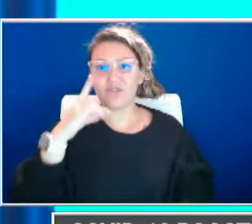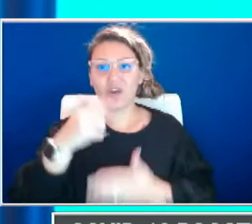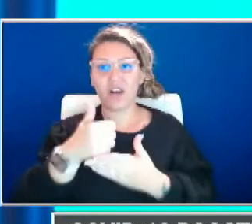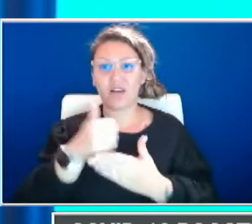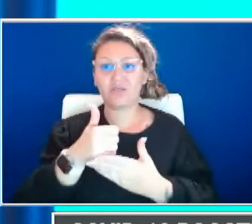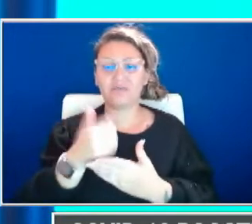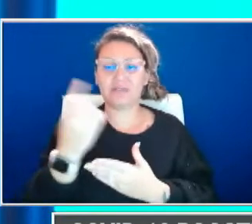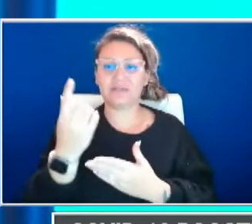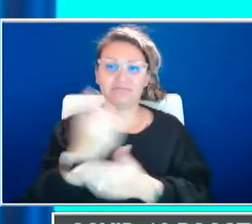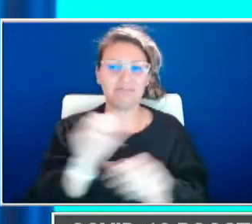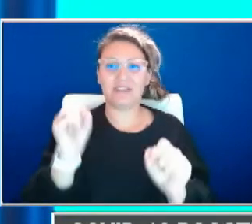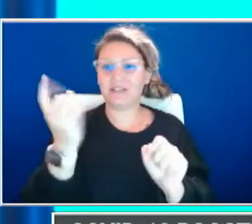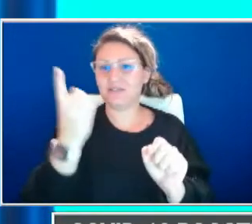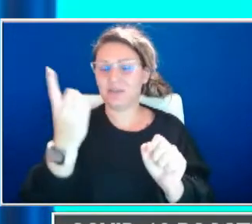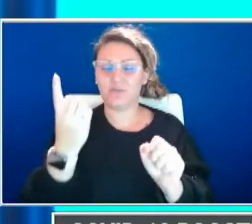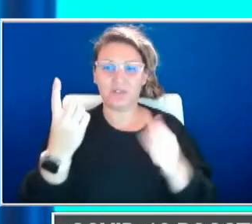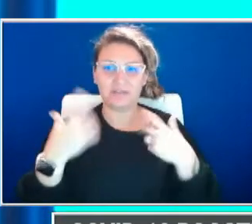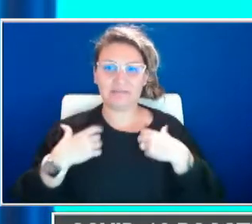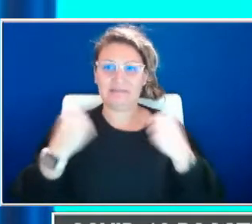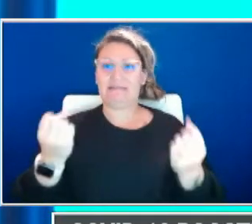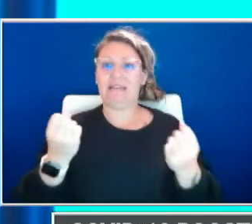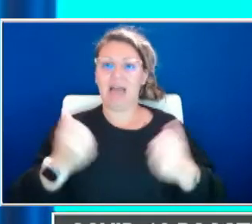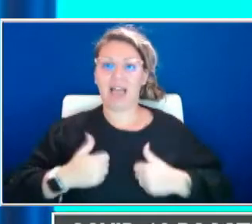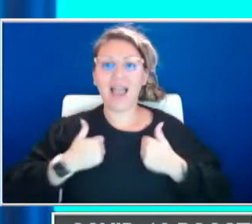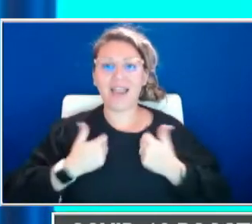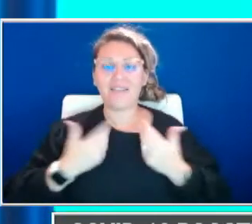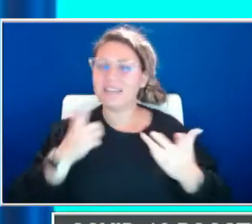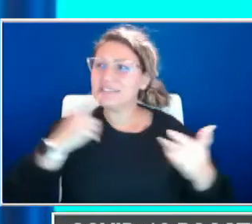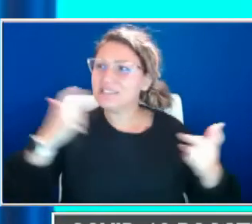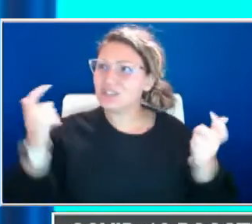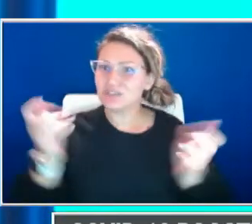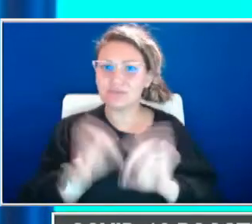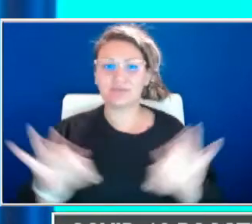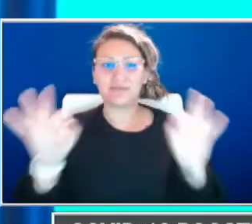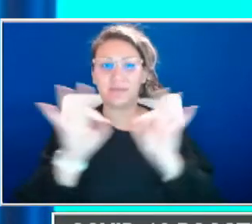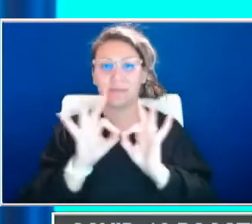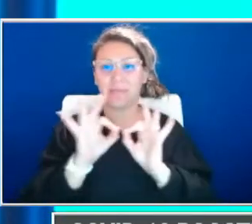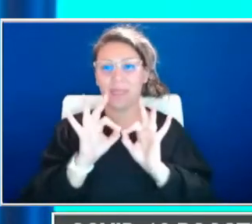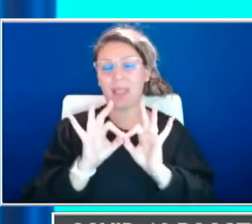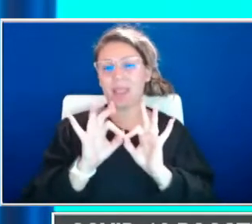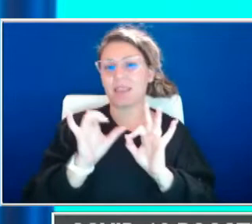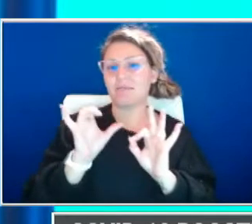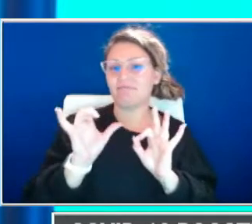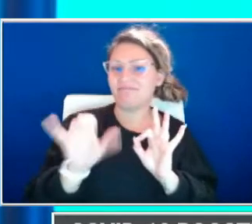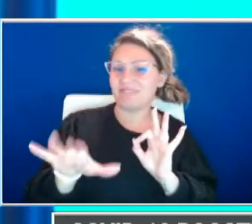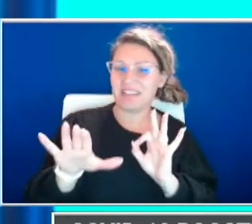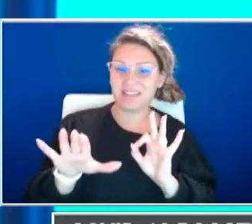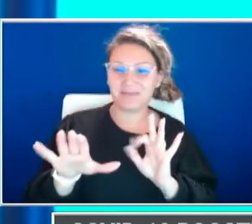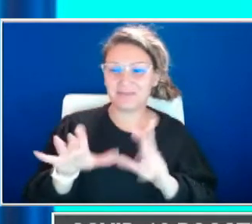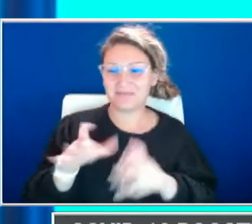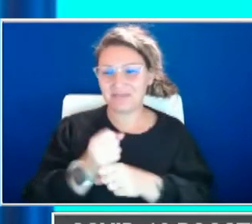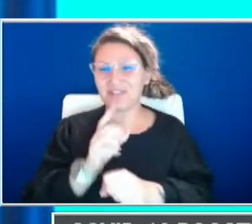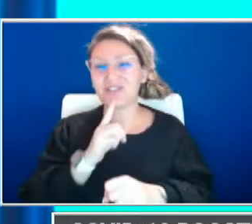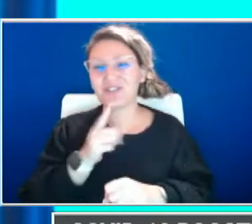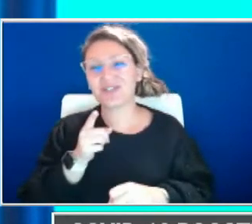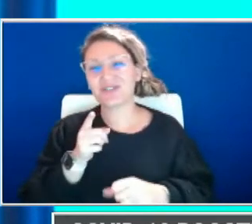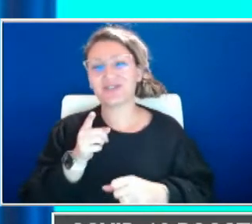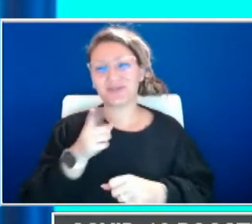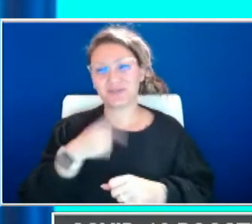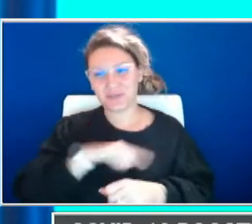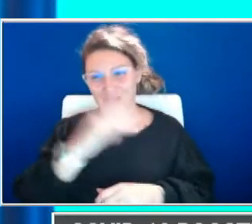life. It's a huge deal. So that's just, I wanted to make sure that we acknowledge